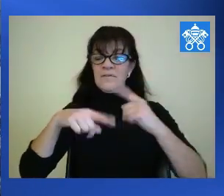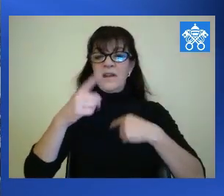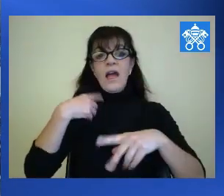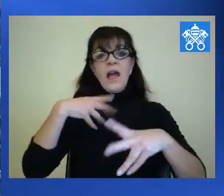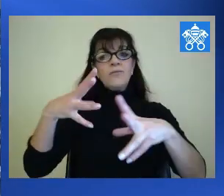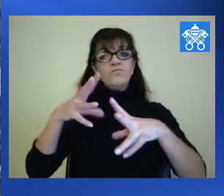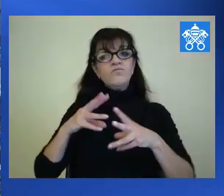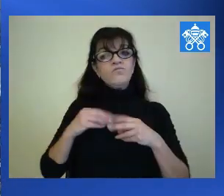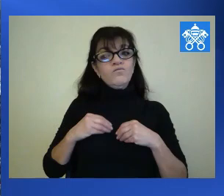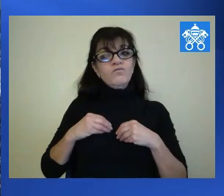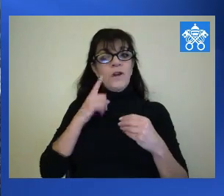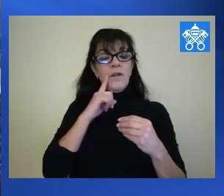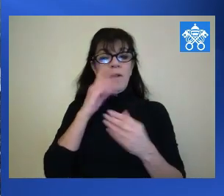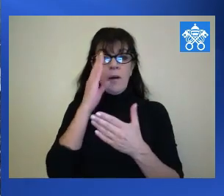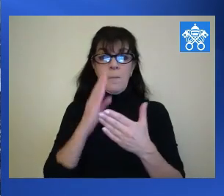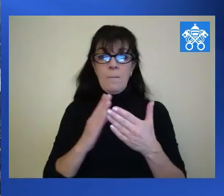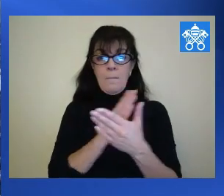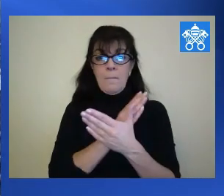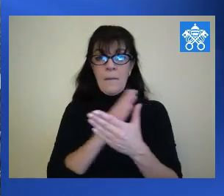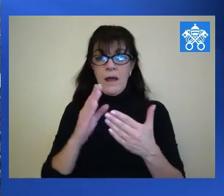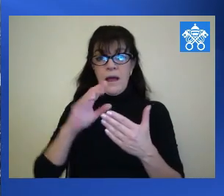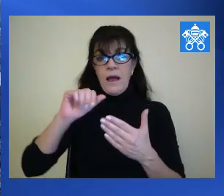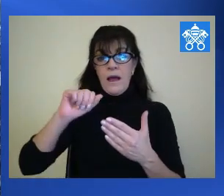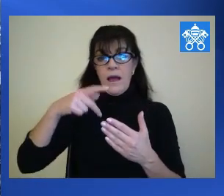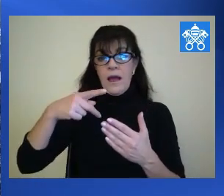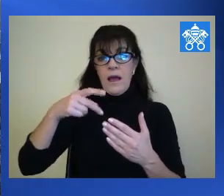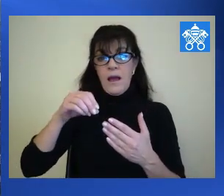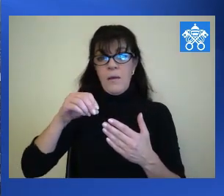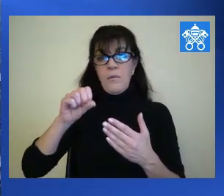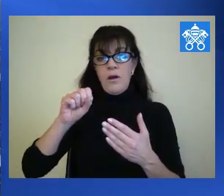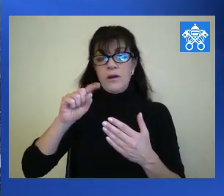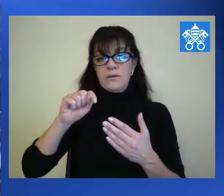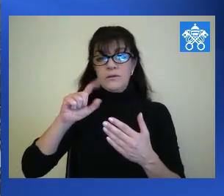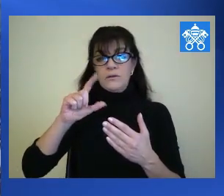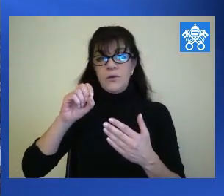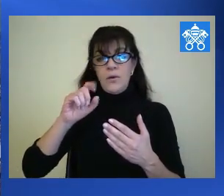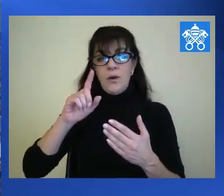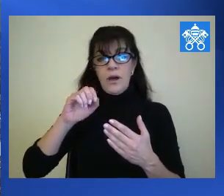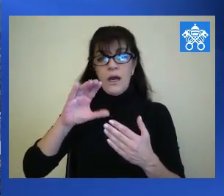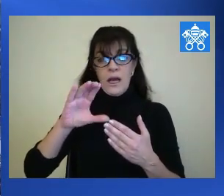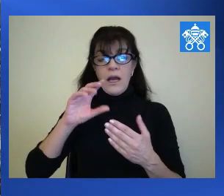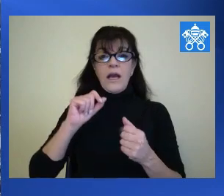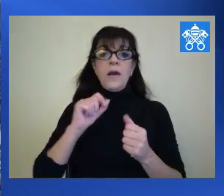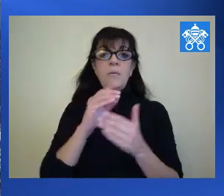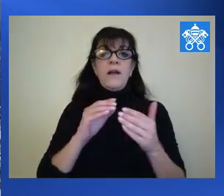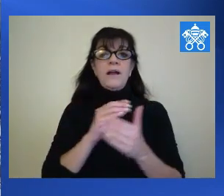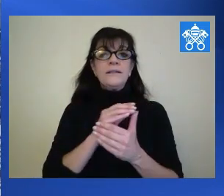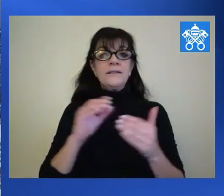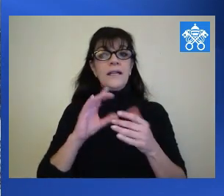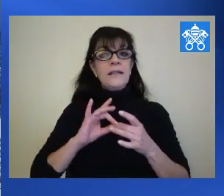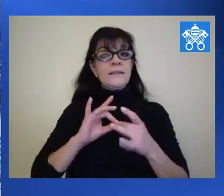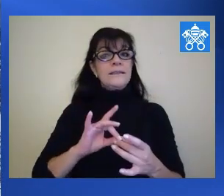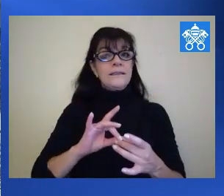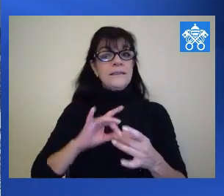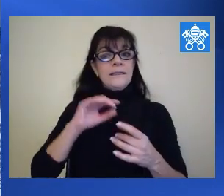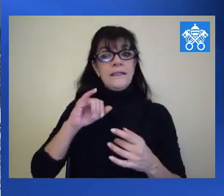and we will also receive the apostolic blessing, which, of course, there is an